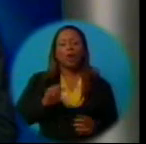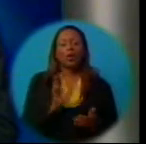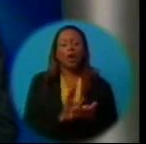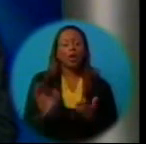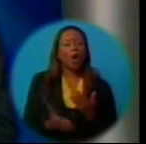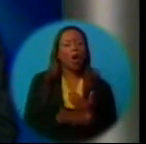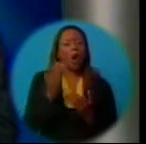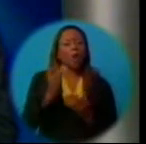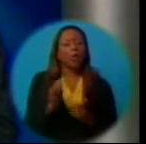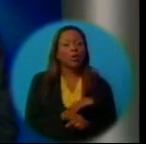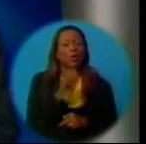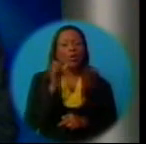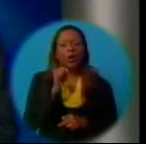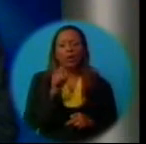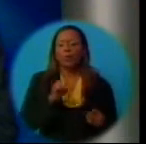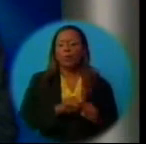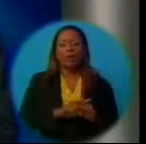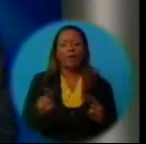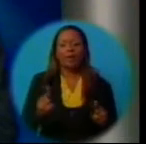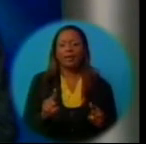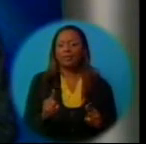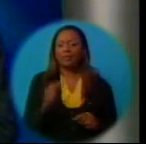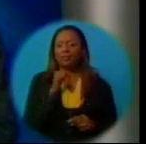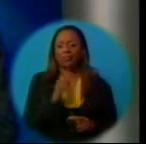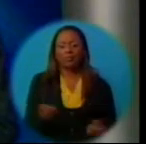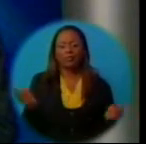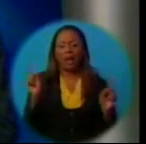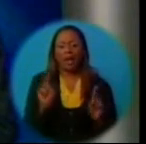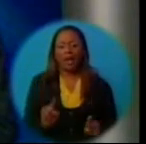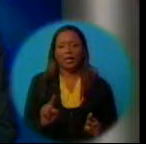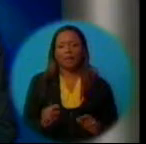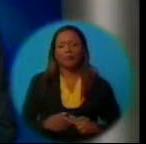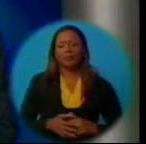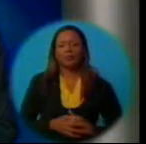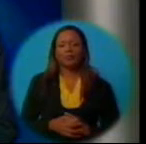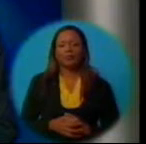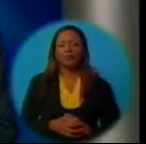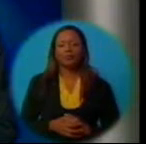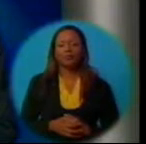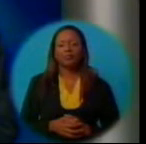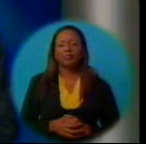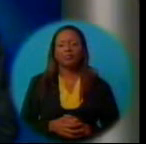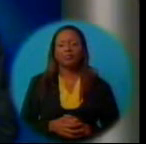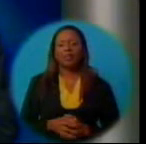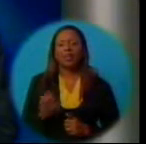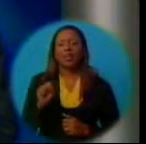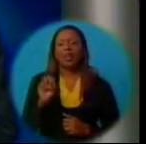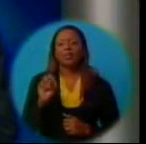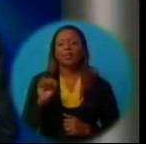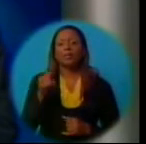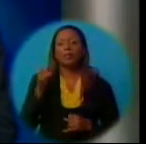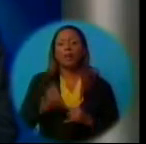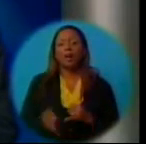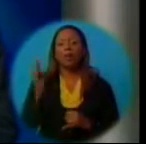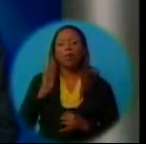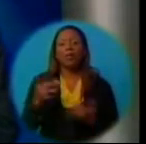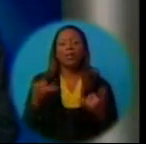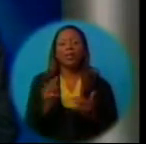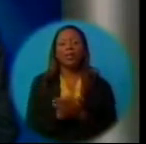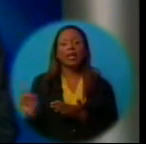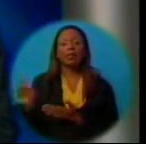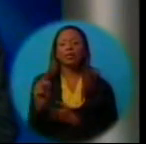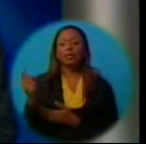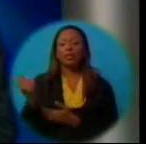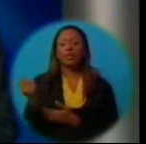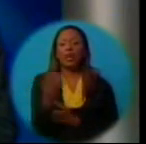Boucher with 28 and Boyce with 25 did enough to keep QC out of the playoffs. The semi-finals will be played next